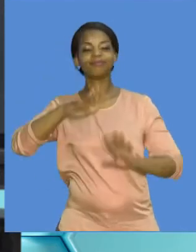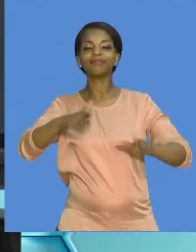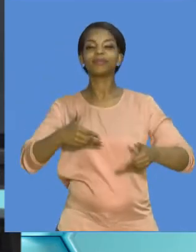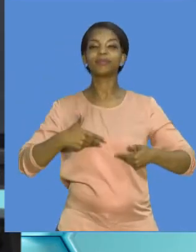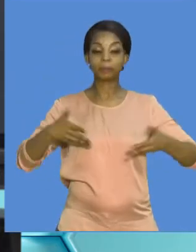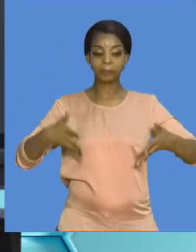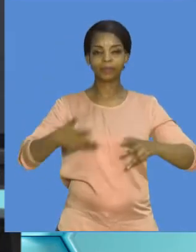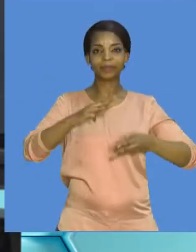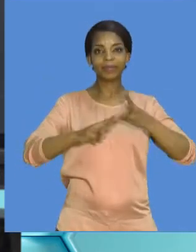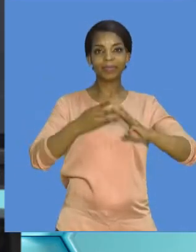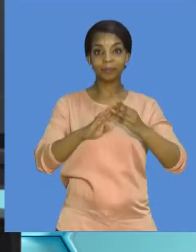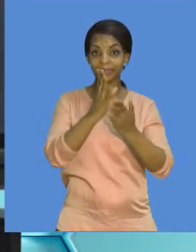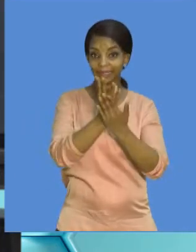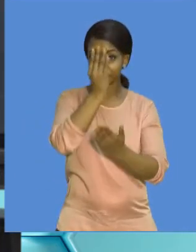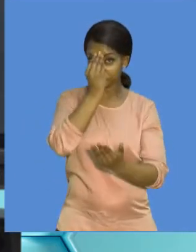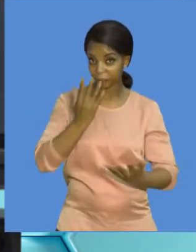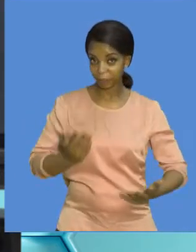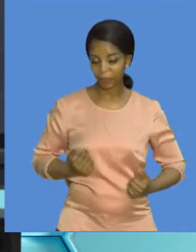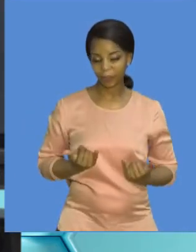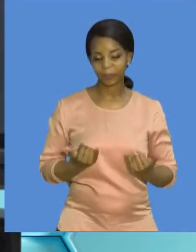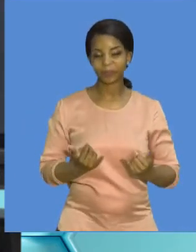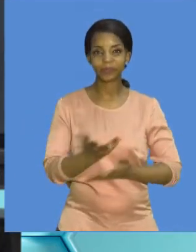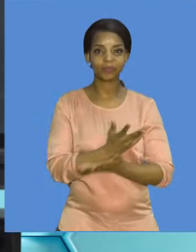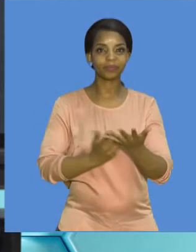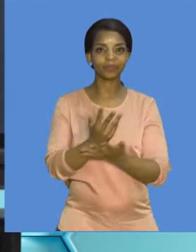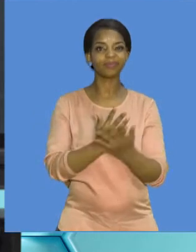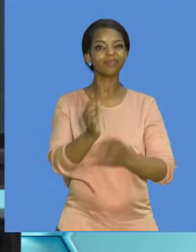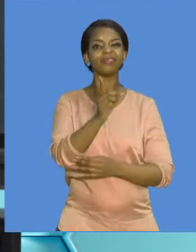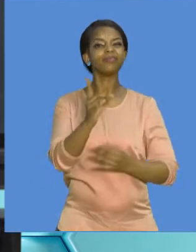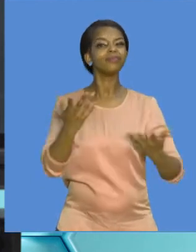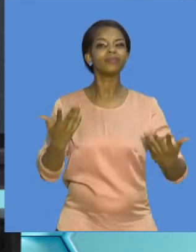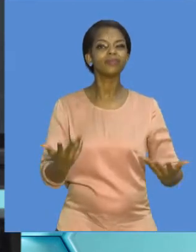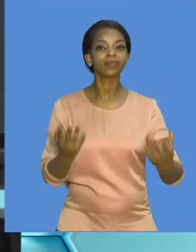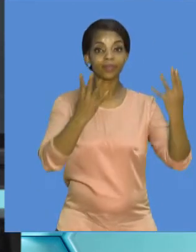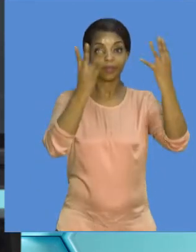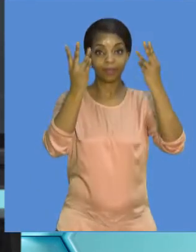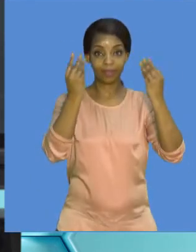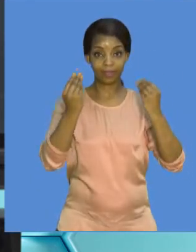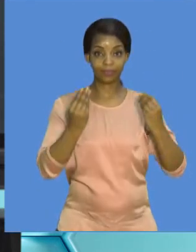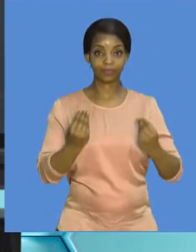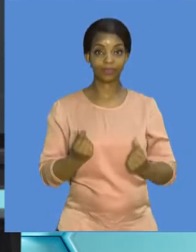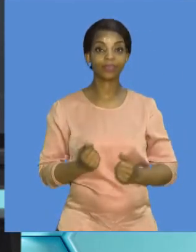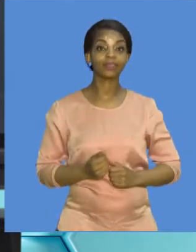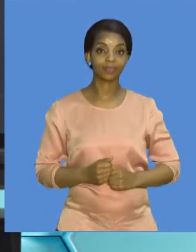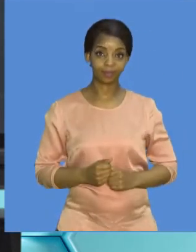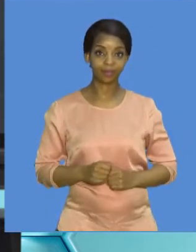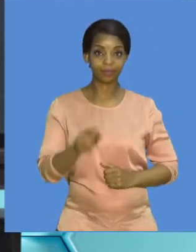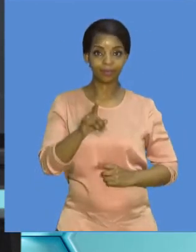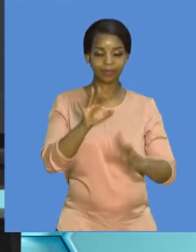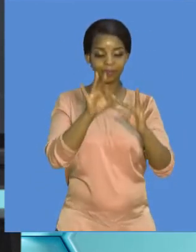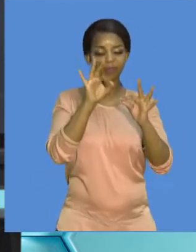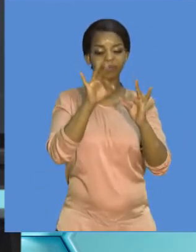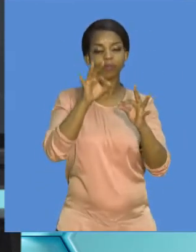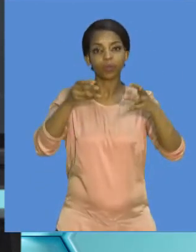welcome to the maths lesson. So today we're going to look at some financial maths or finance and growth. In specific, we're going to look